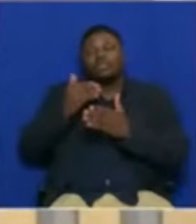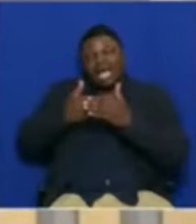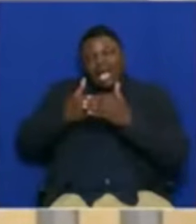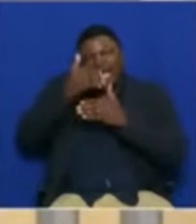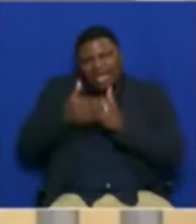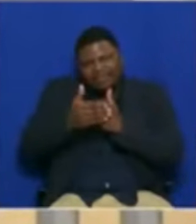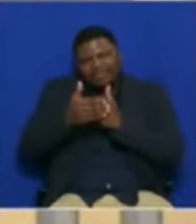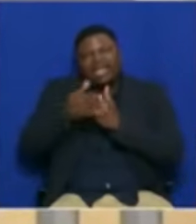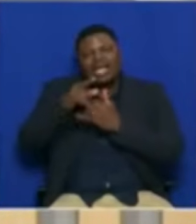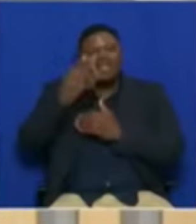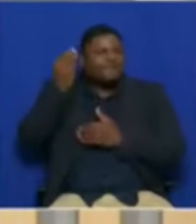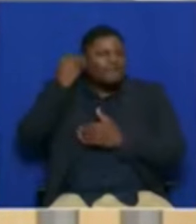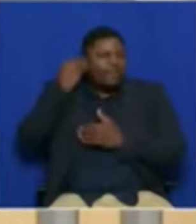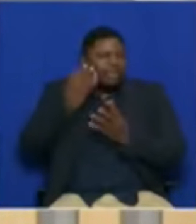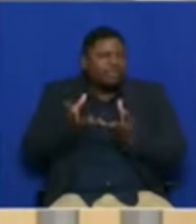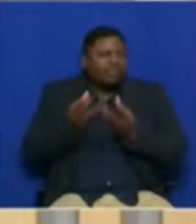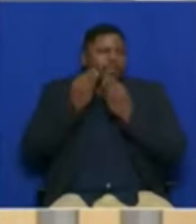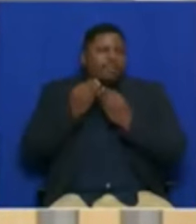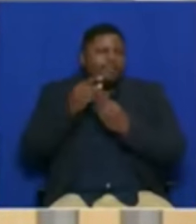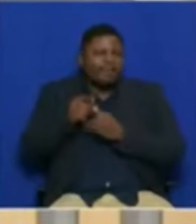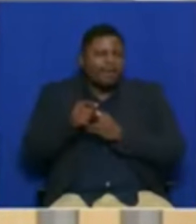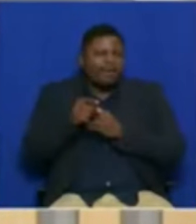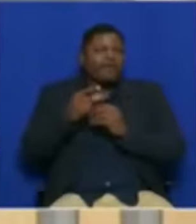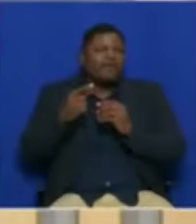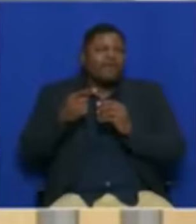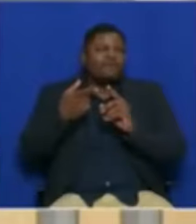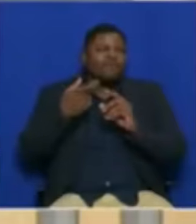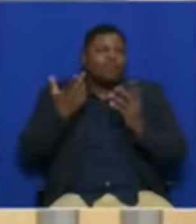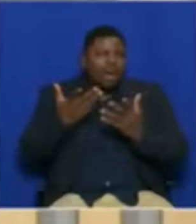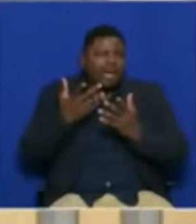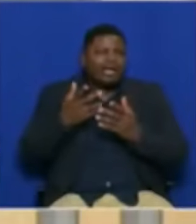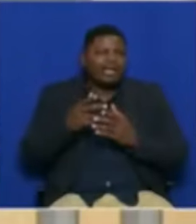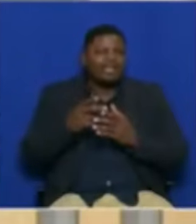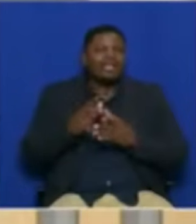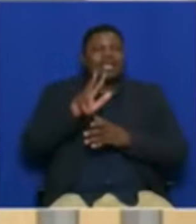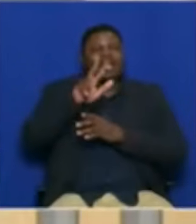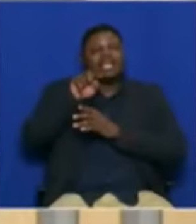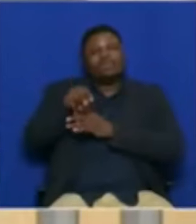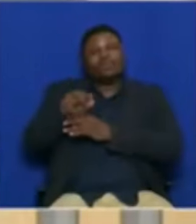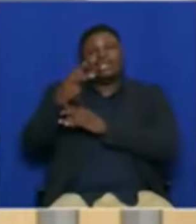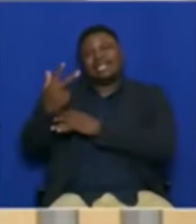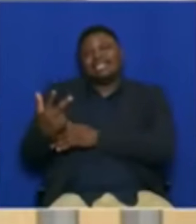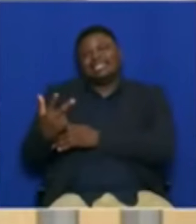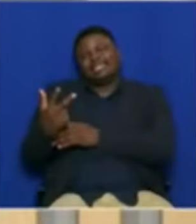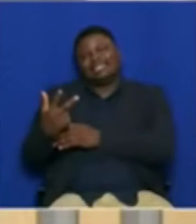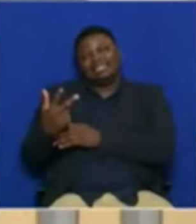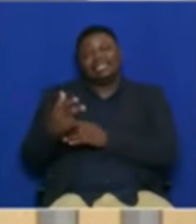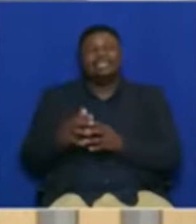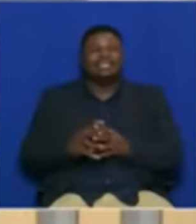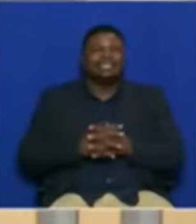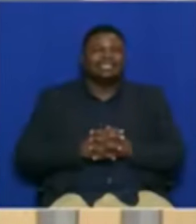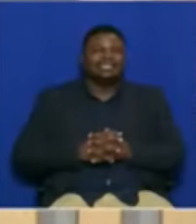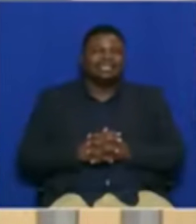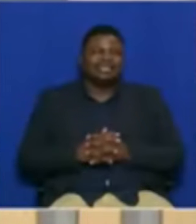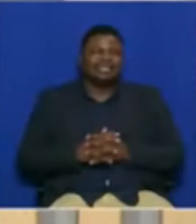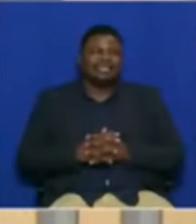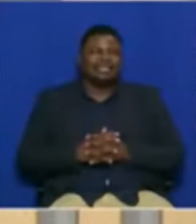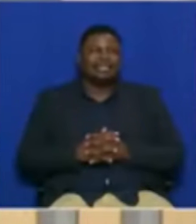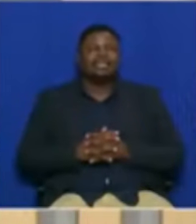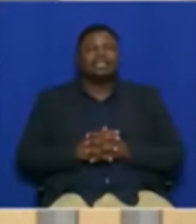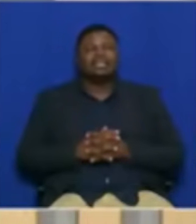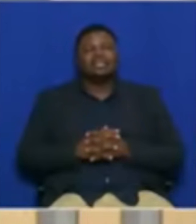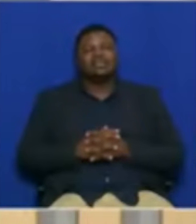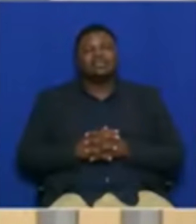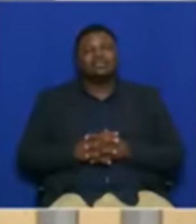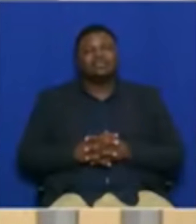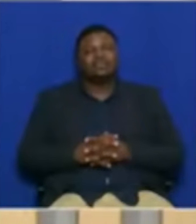8.8. We'll get there because now we are into vetting. Just as a last, you've collected, as you do, I guess, in the